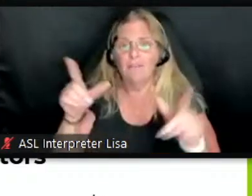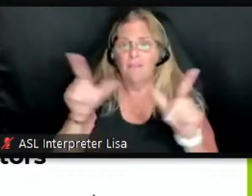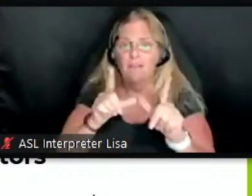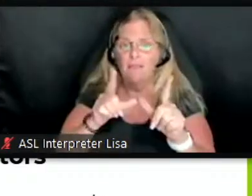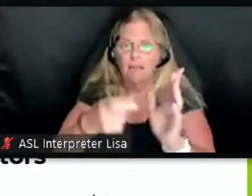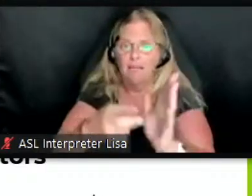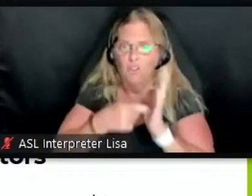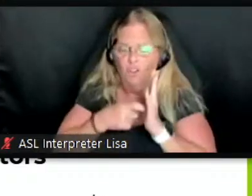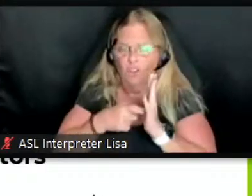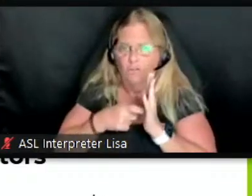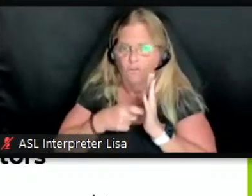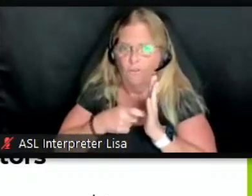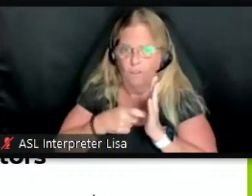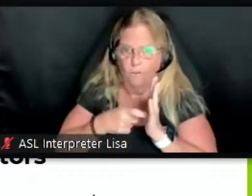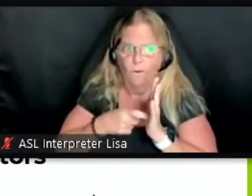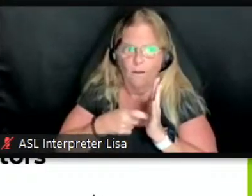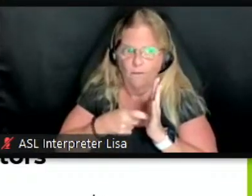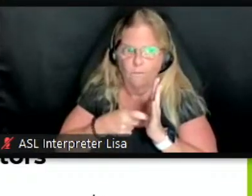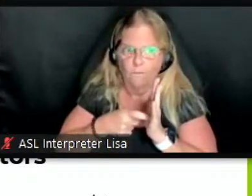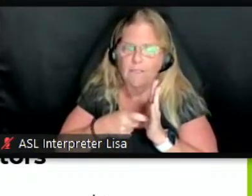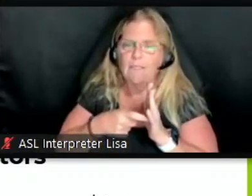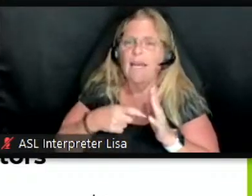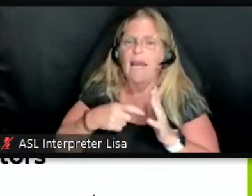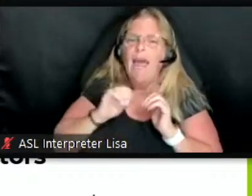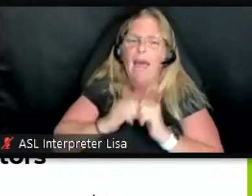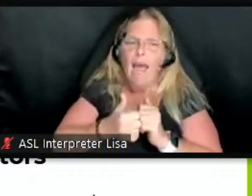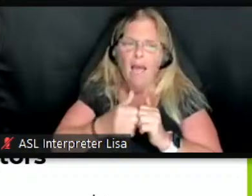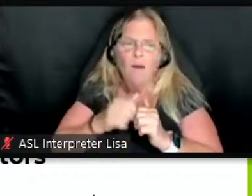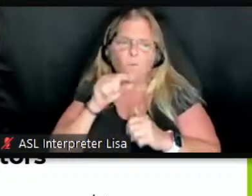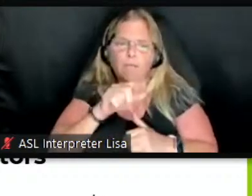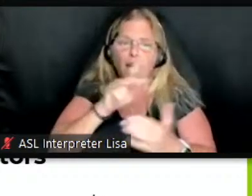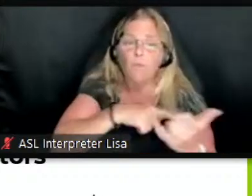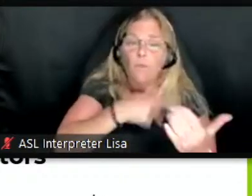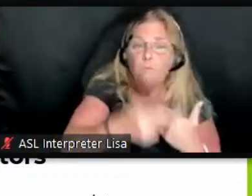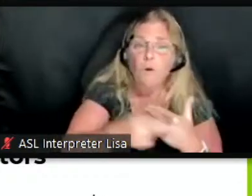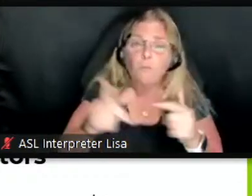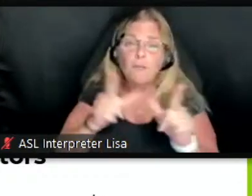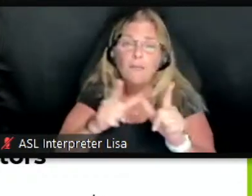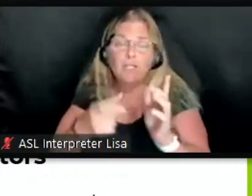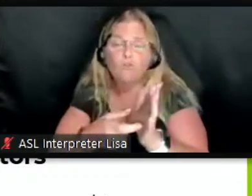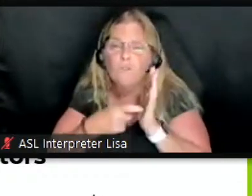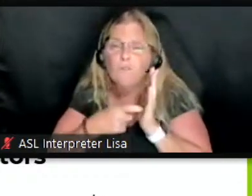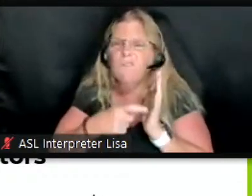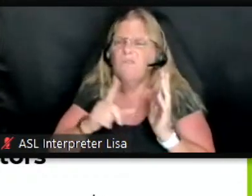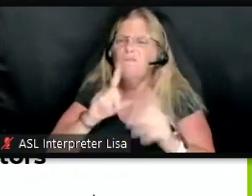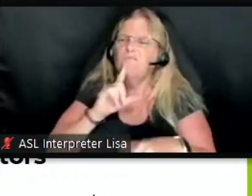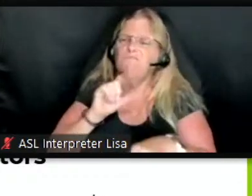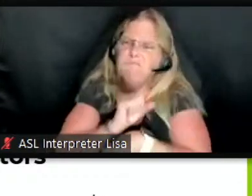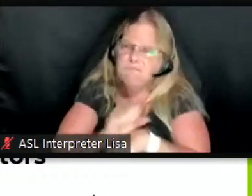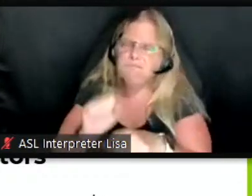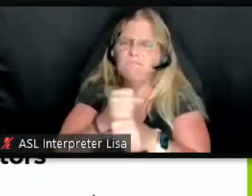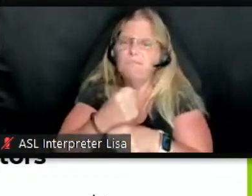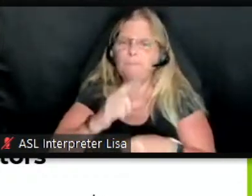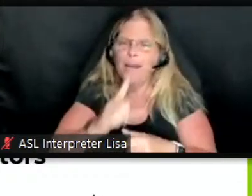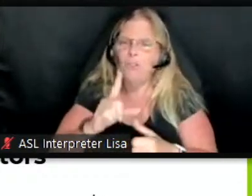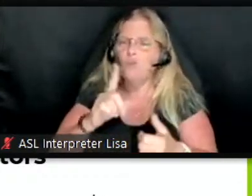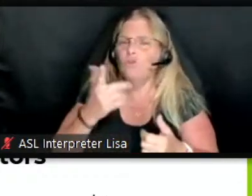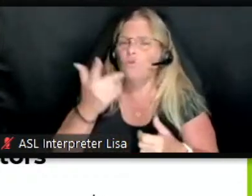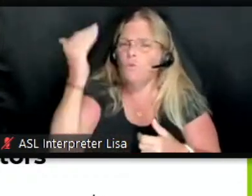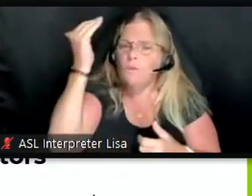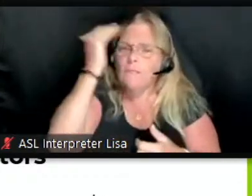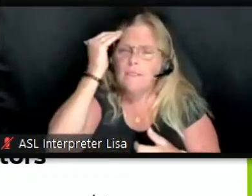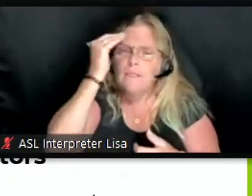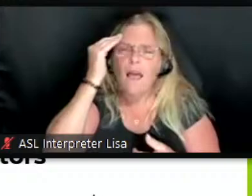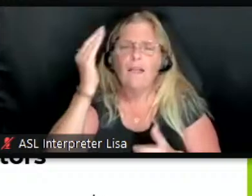levers, how can they be forcefully used to ensure that the knowledge, skills, and